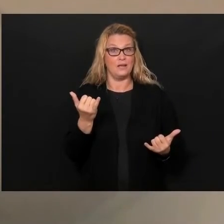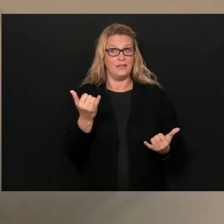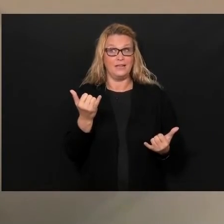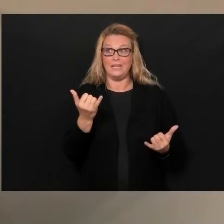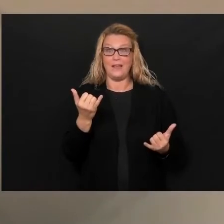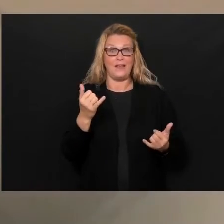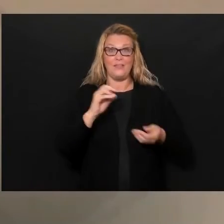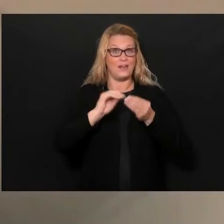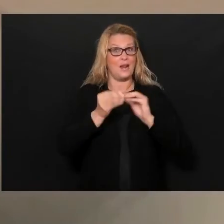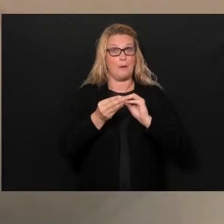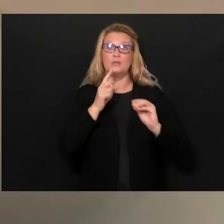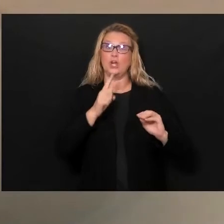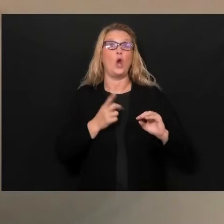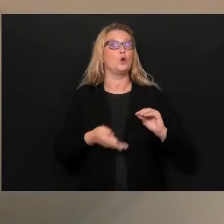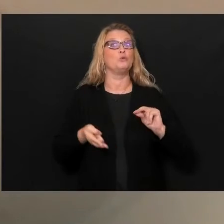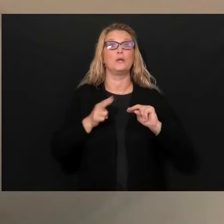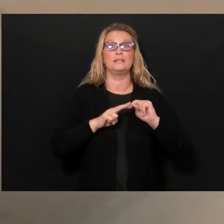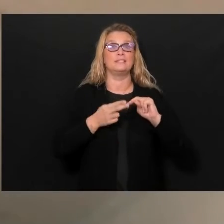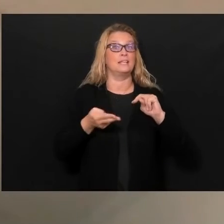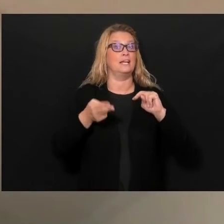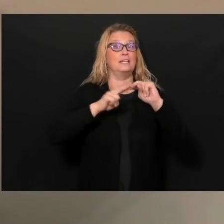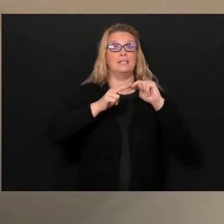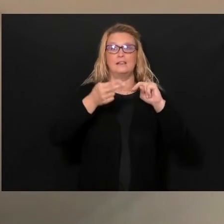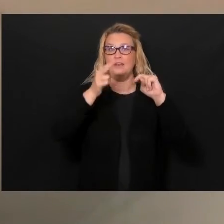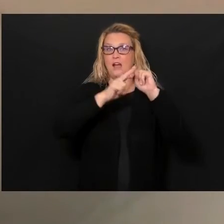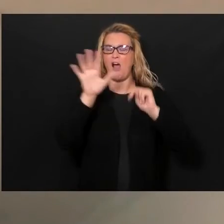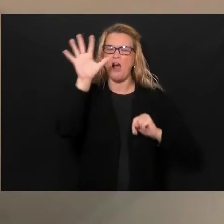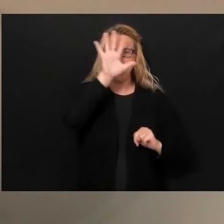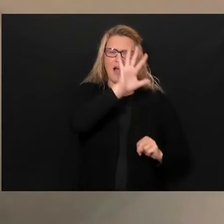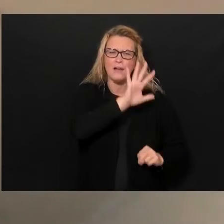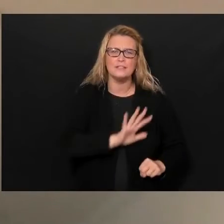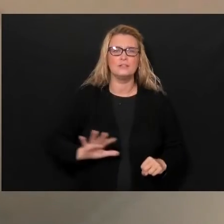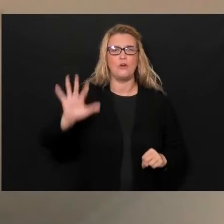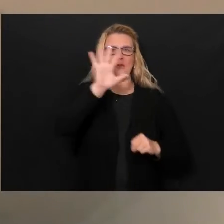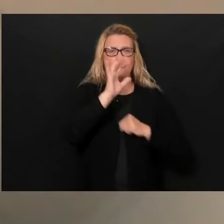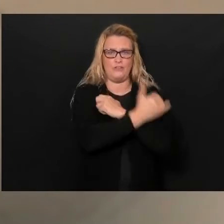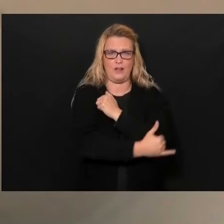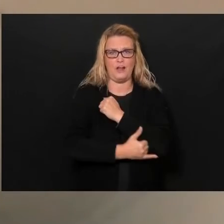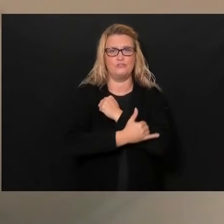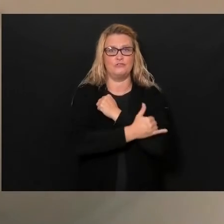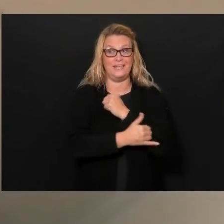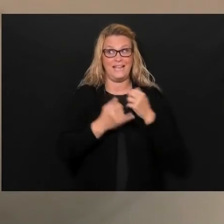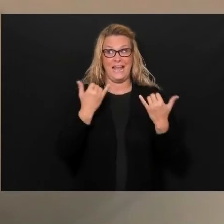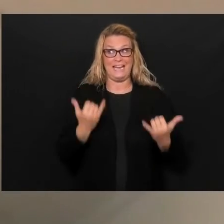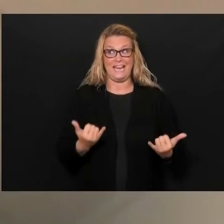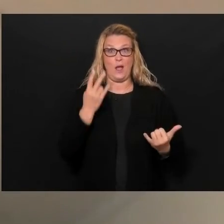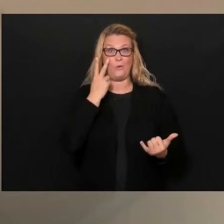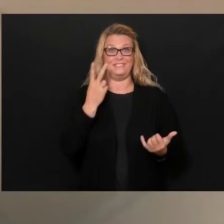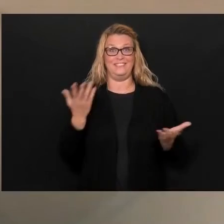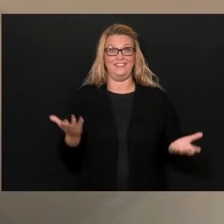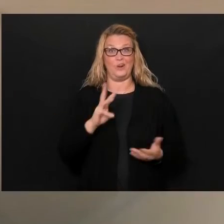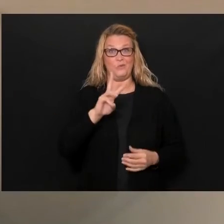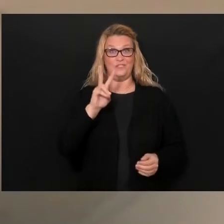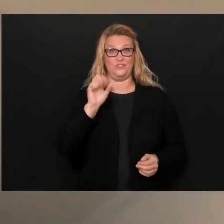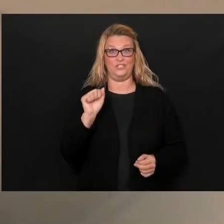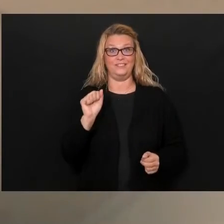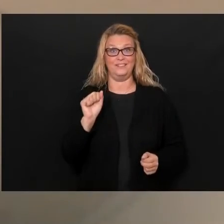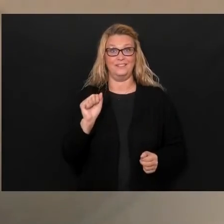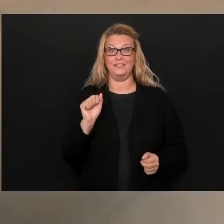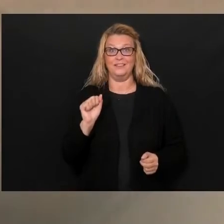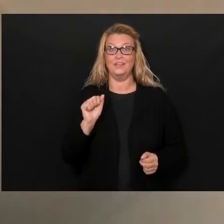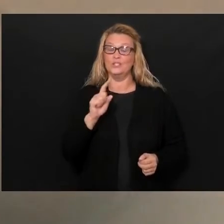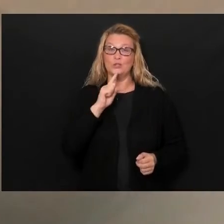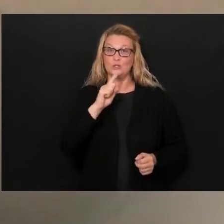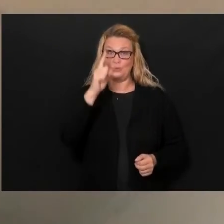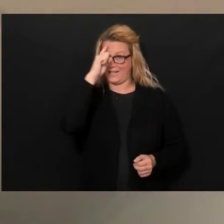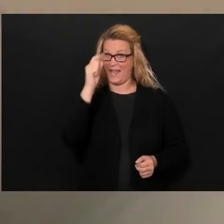country. And we're seeing the first parts of that acceleration in West Virginia. So it really is up to us,